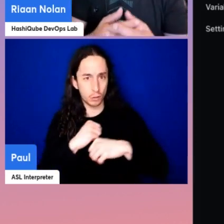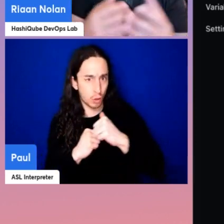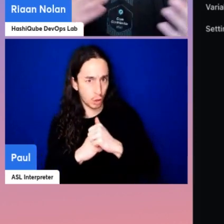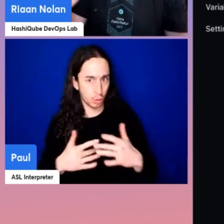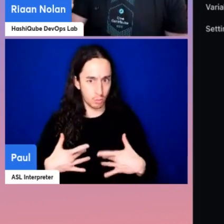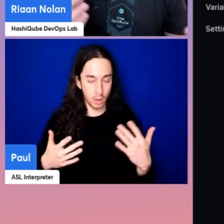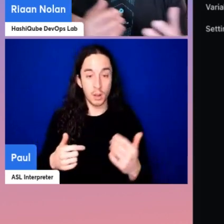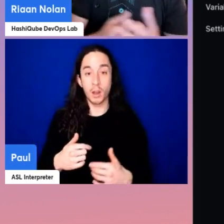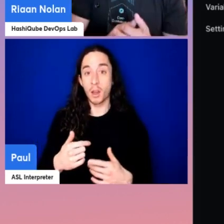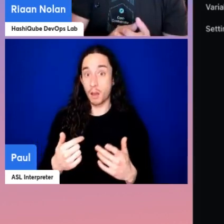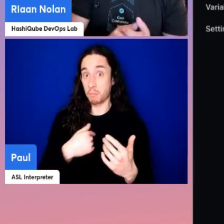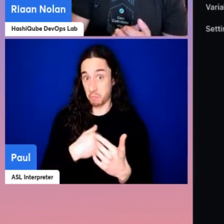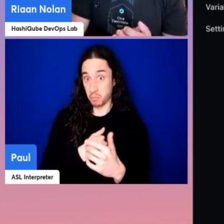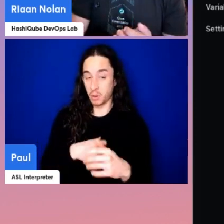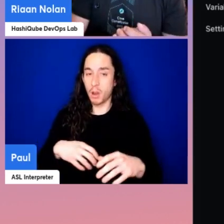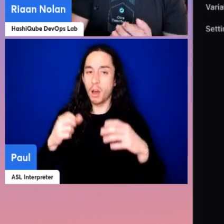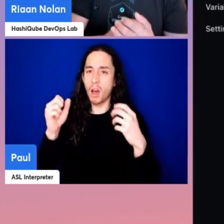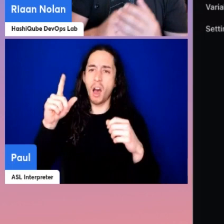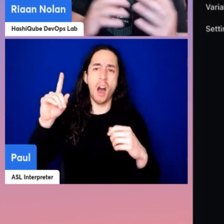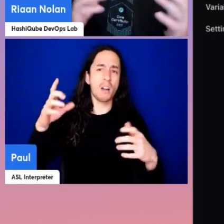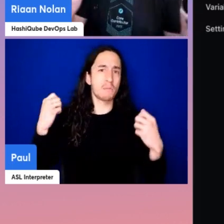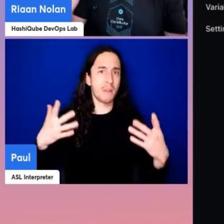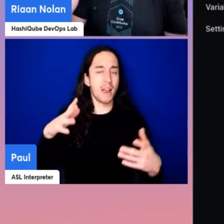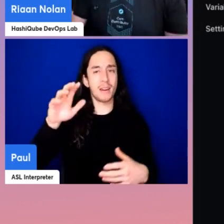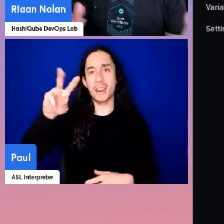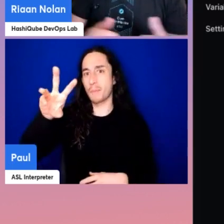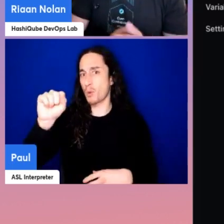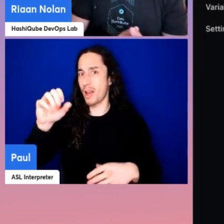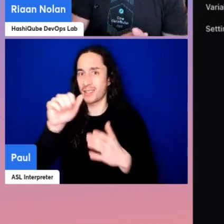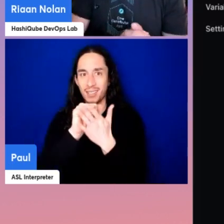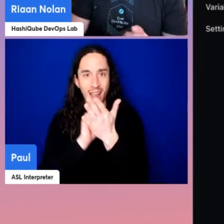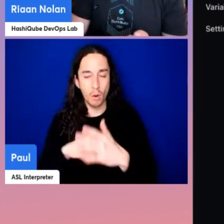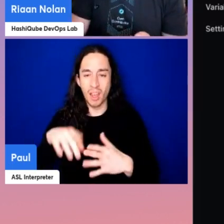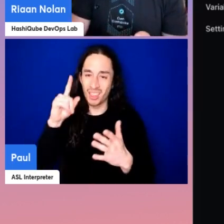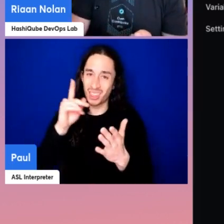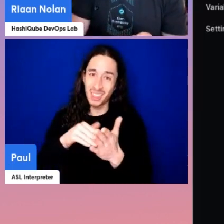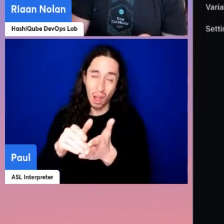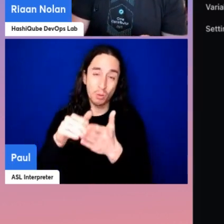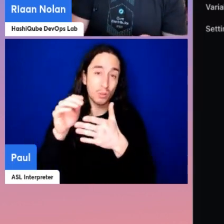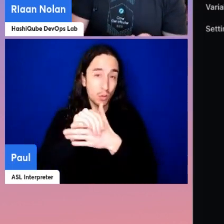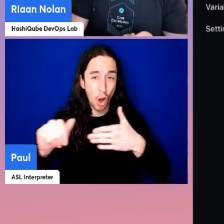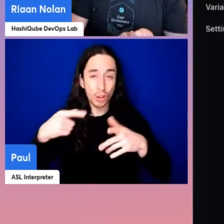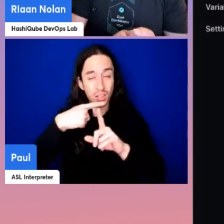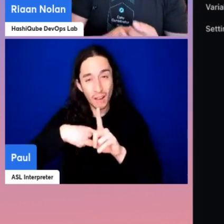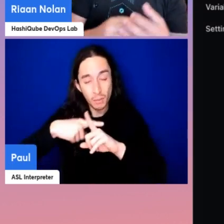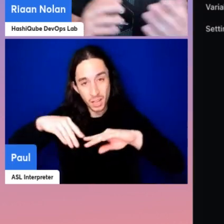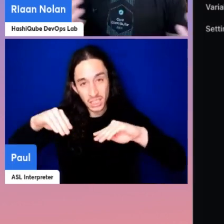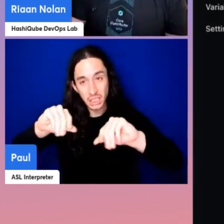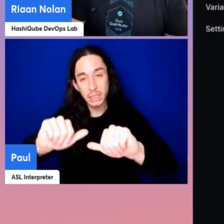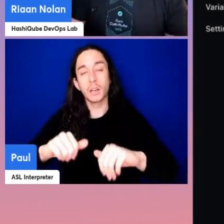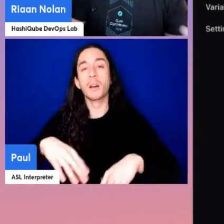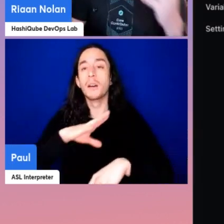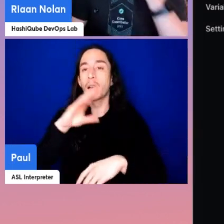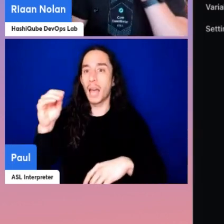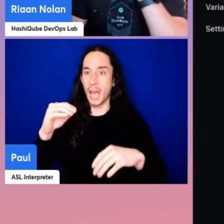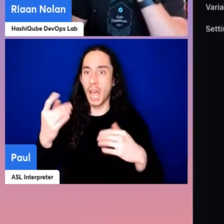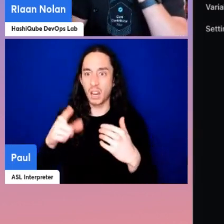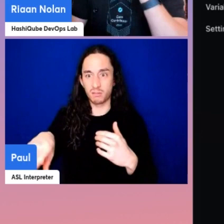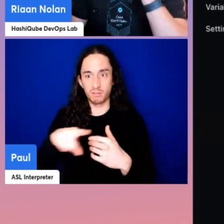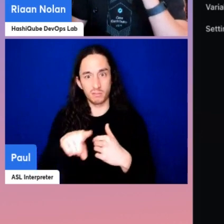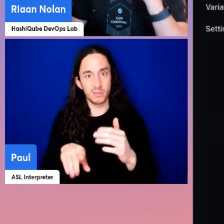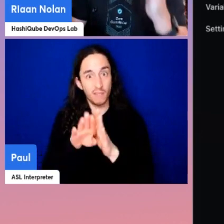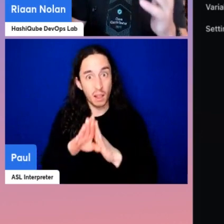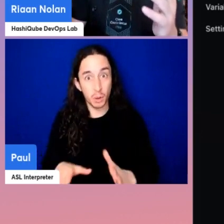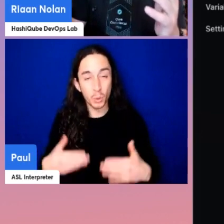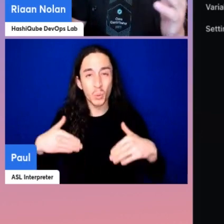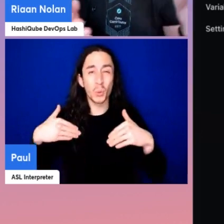was hundreds of AWS accounts, thousands upon thousands of dollars per month, hundreds of developers. It